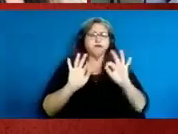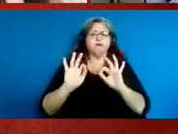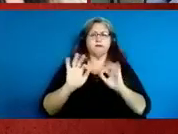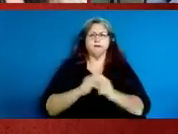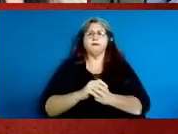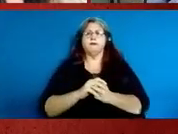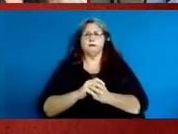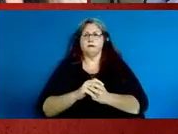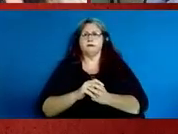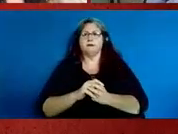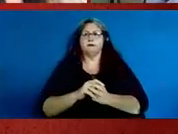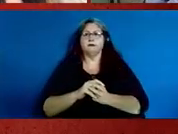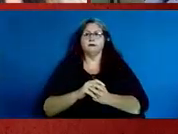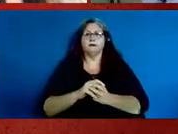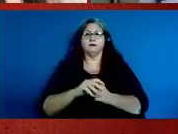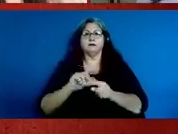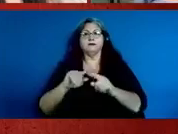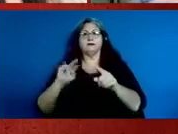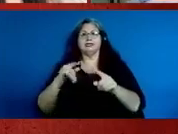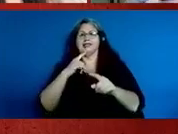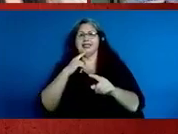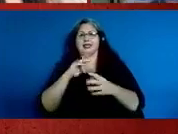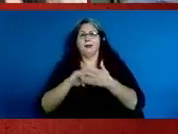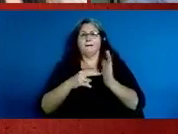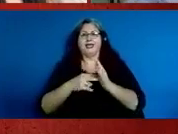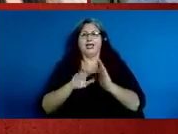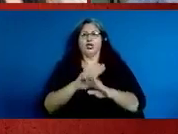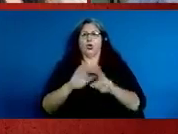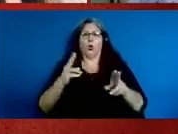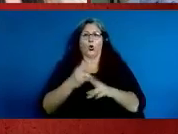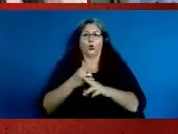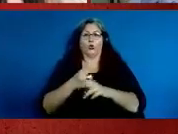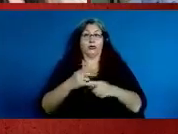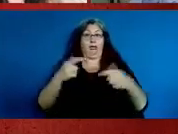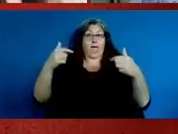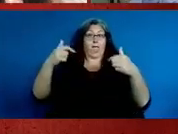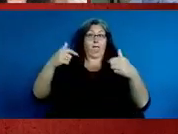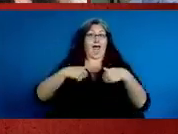And if it means, which meant don't use my singing voice at all.